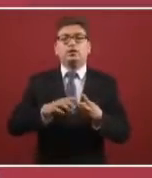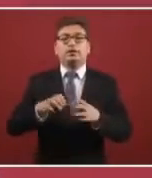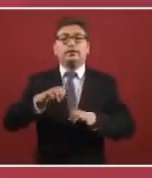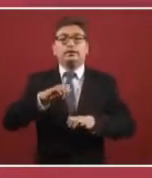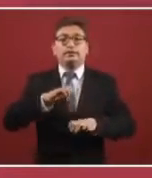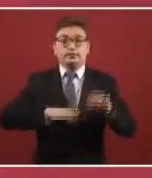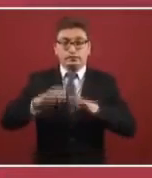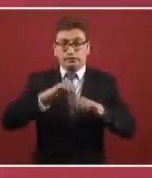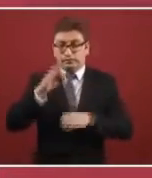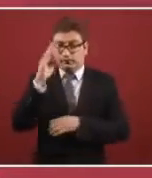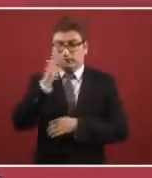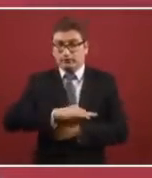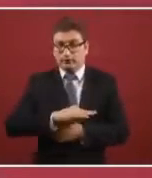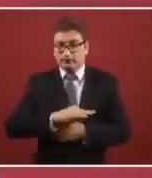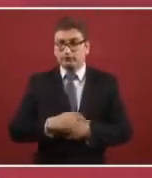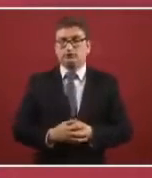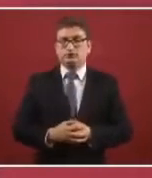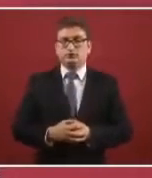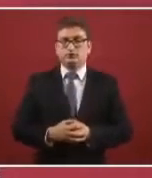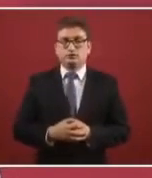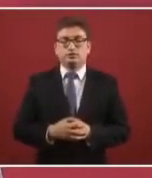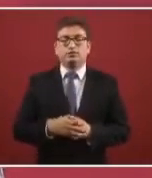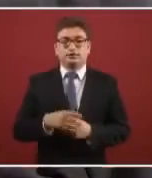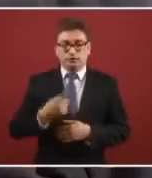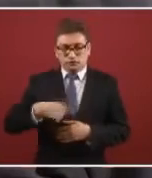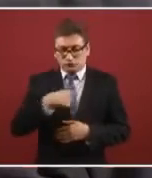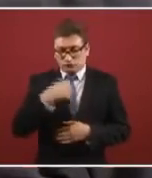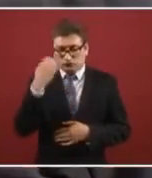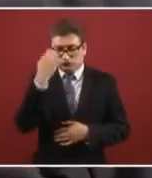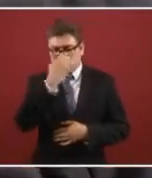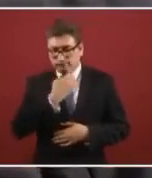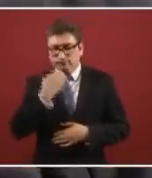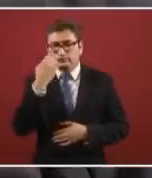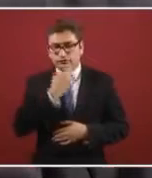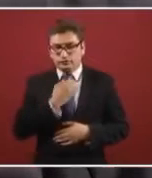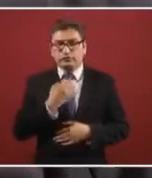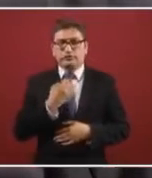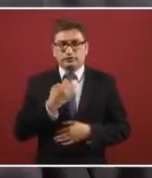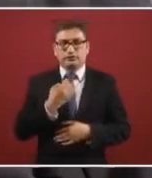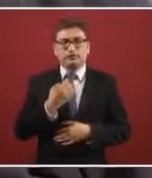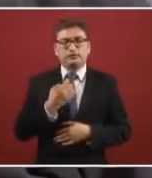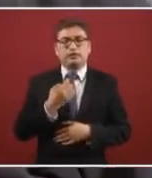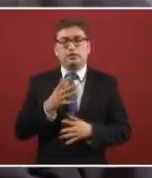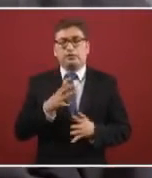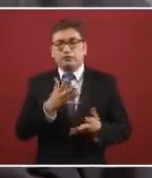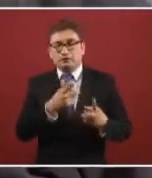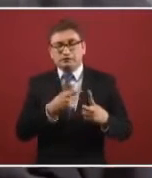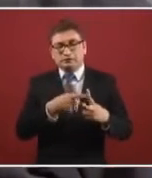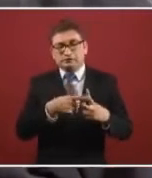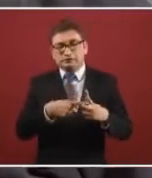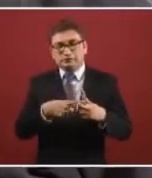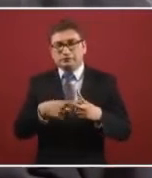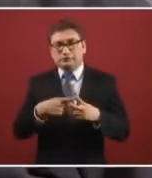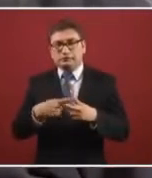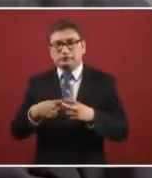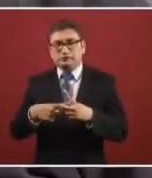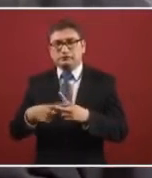phantom companies. And we've been doing an analysis, and we calculate